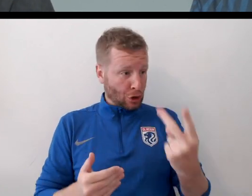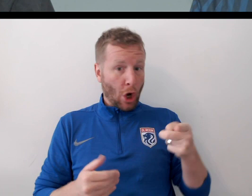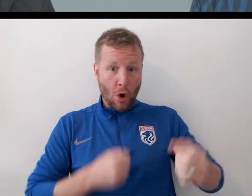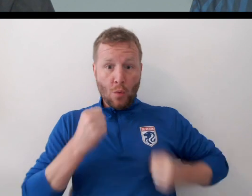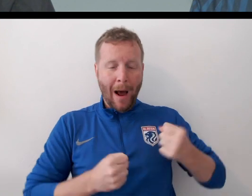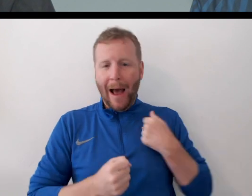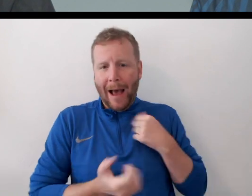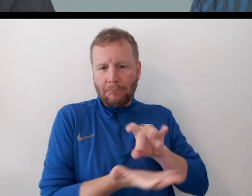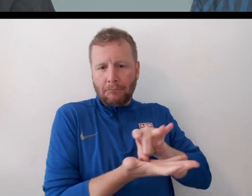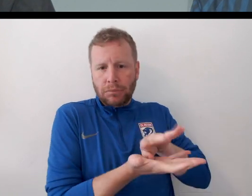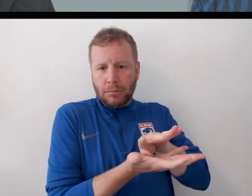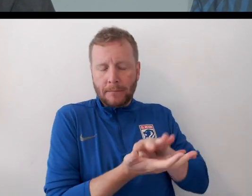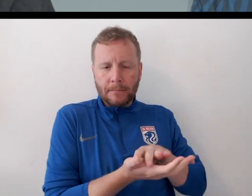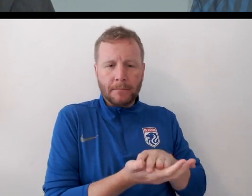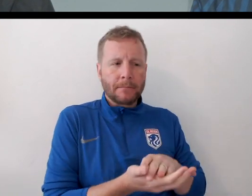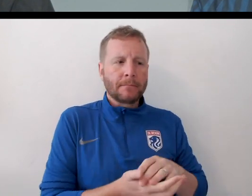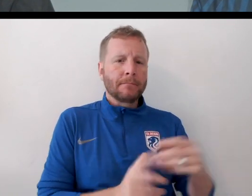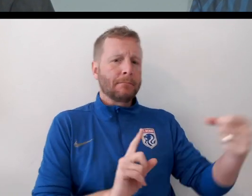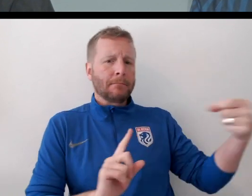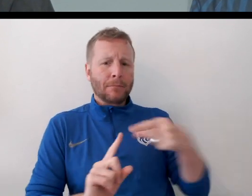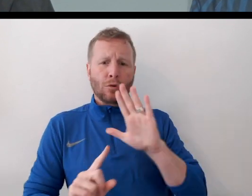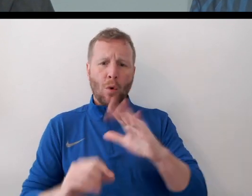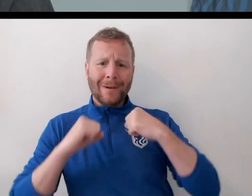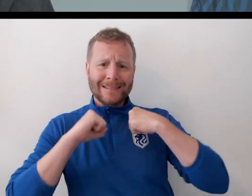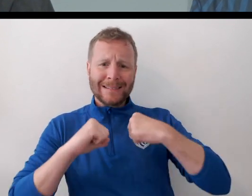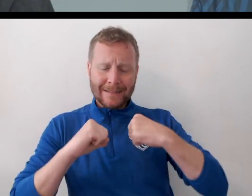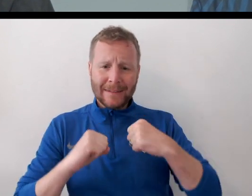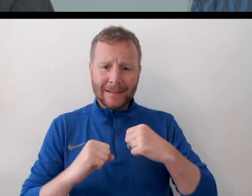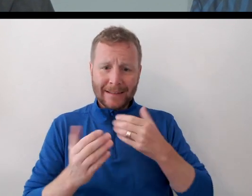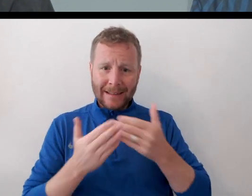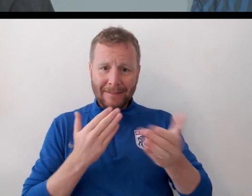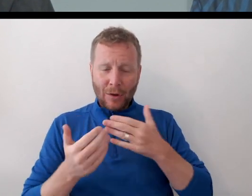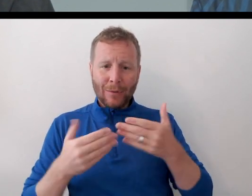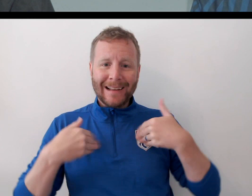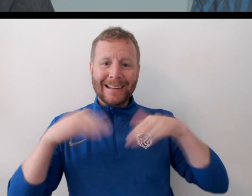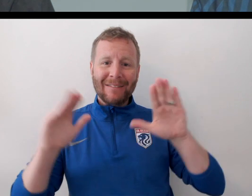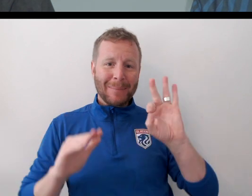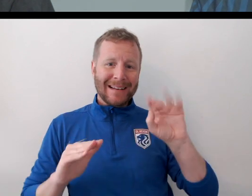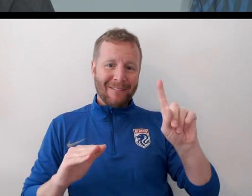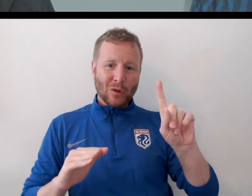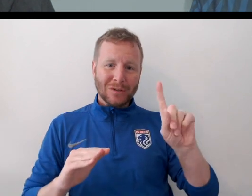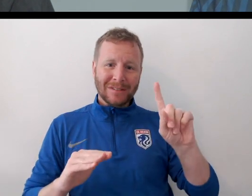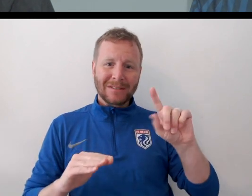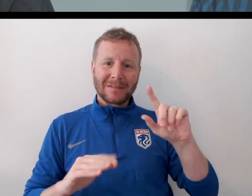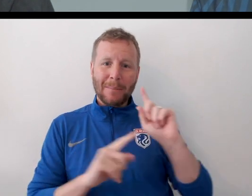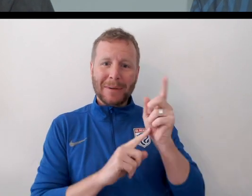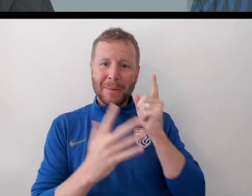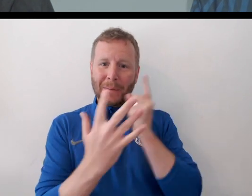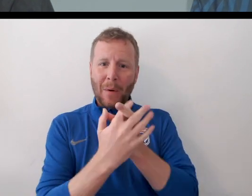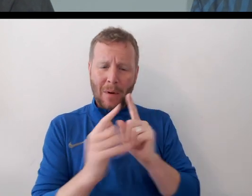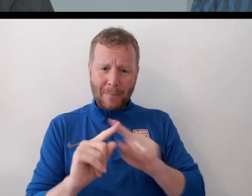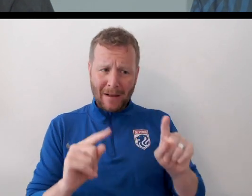and played it there. And Lou, the defensive response tonight, even though there was the late goal, it seemed